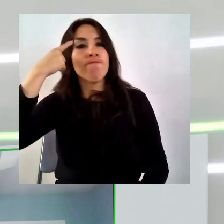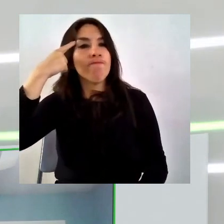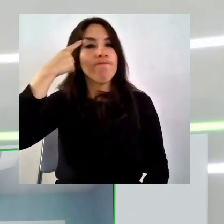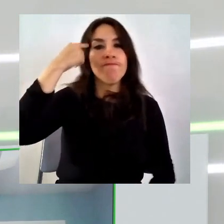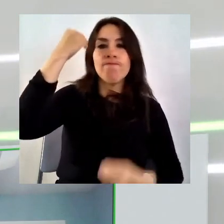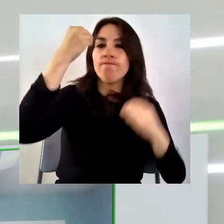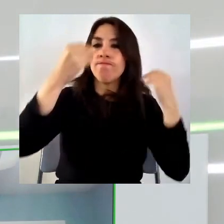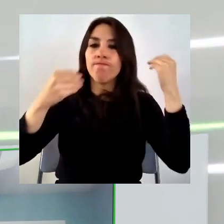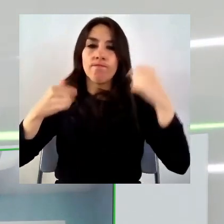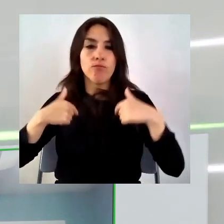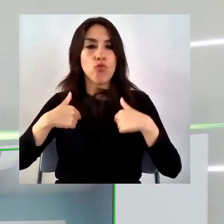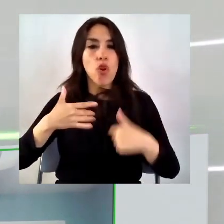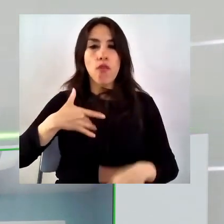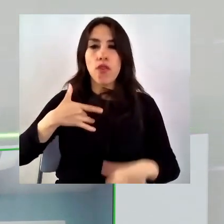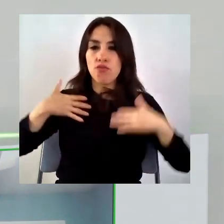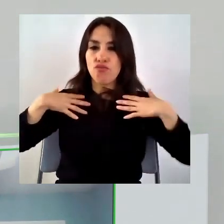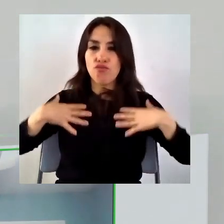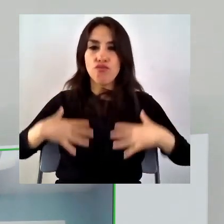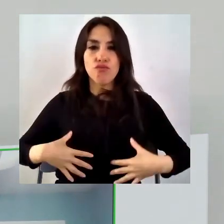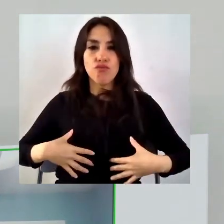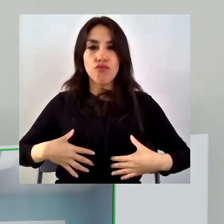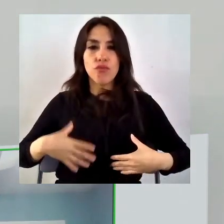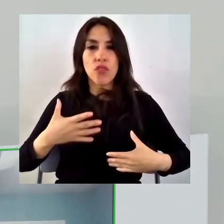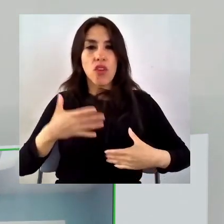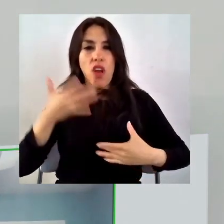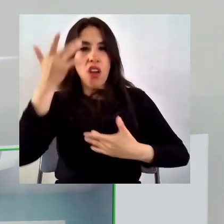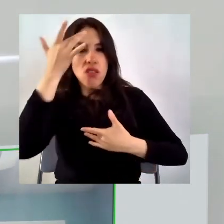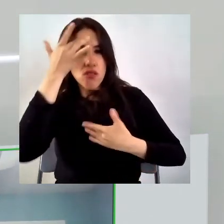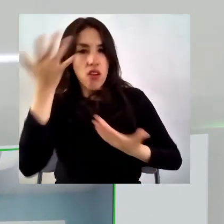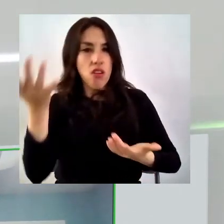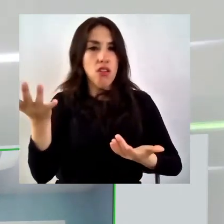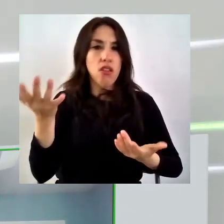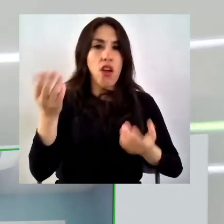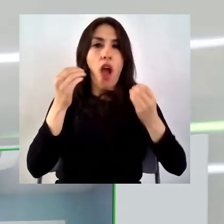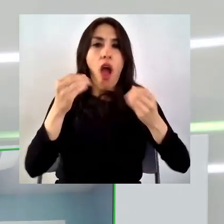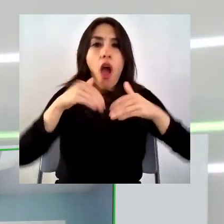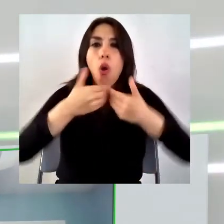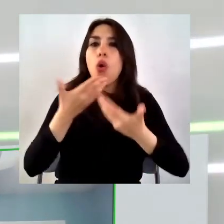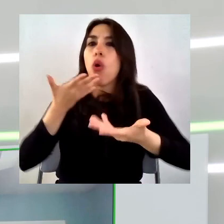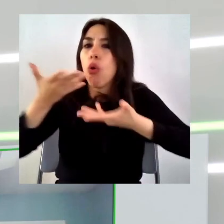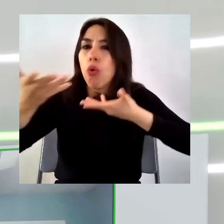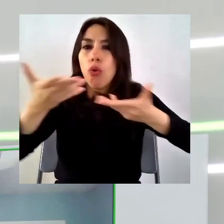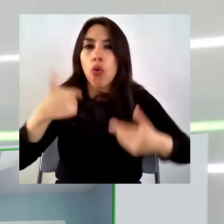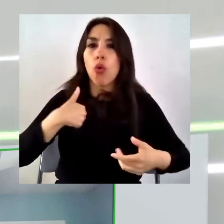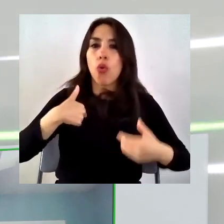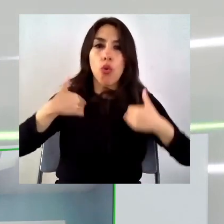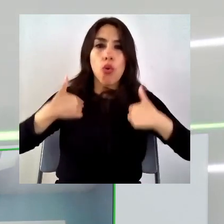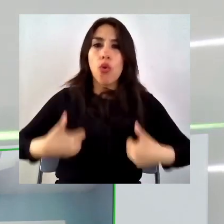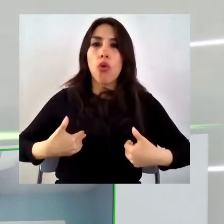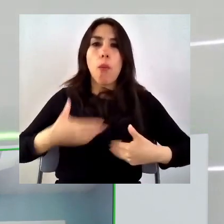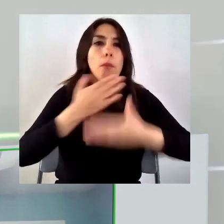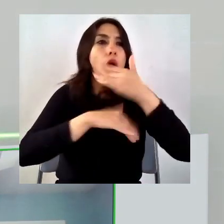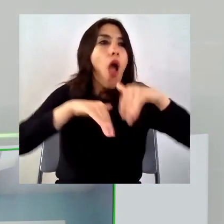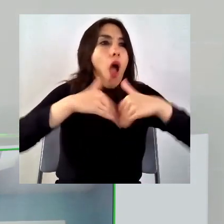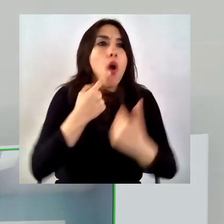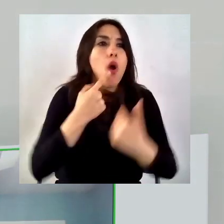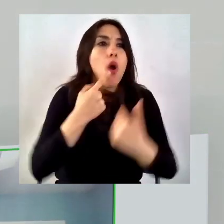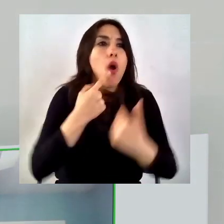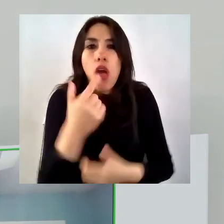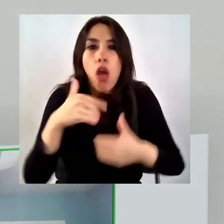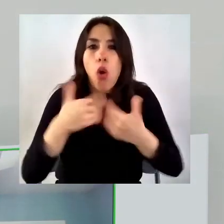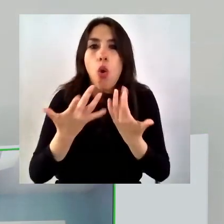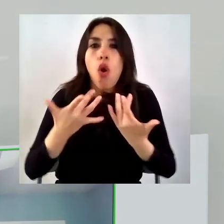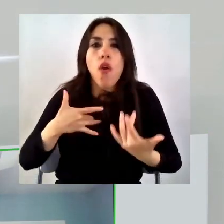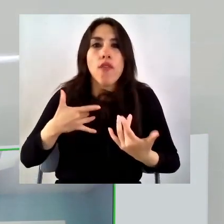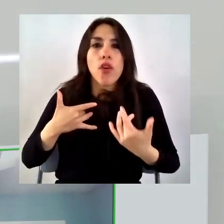long time, almost 10 years, in fact, it was just my immediate family and my immediate supervisors who were